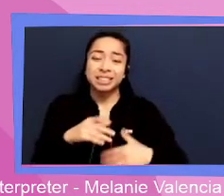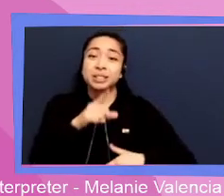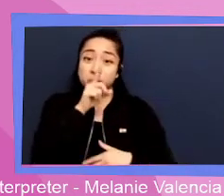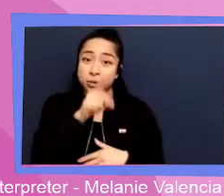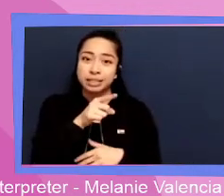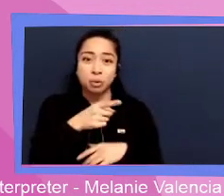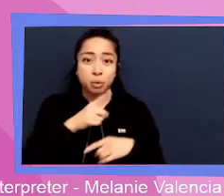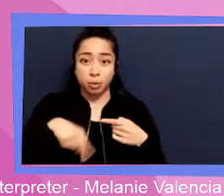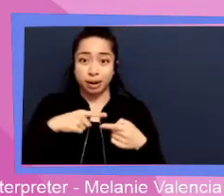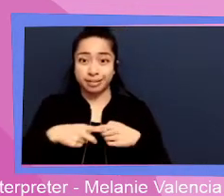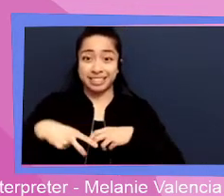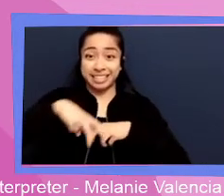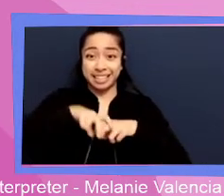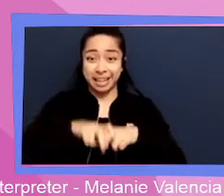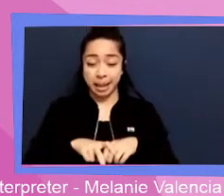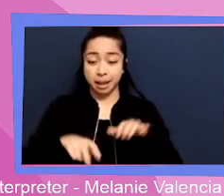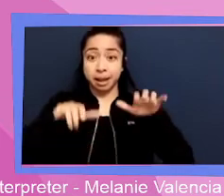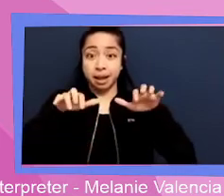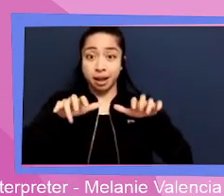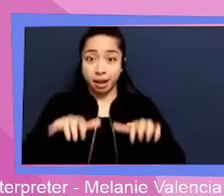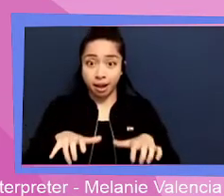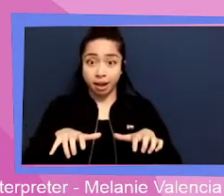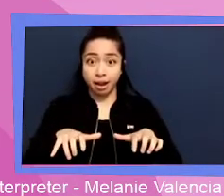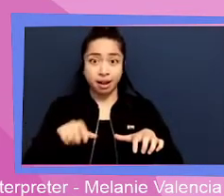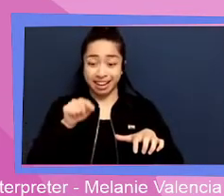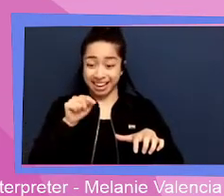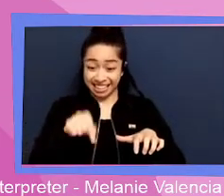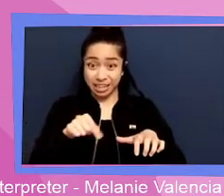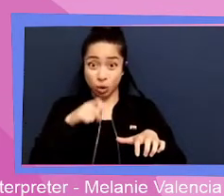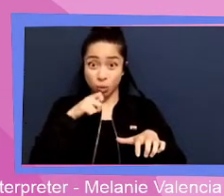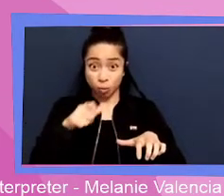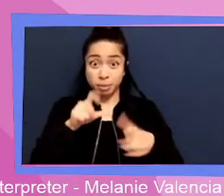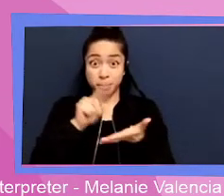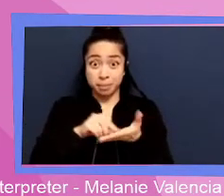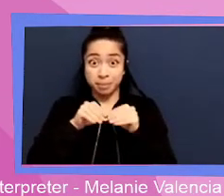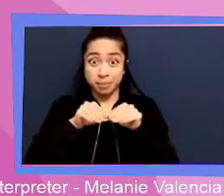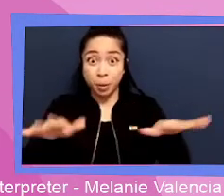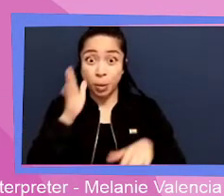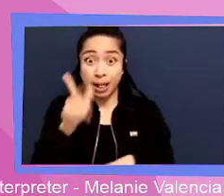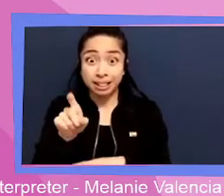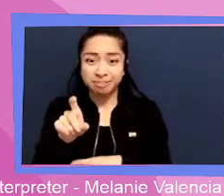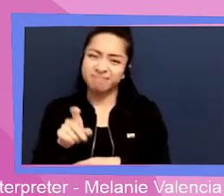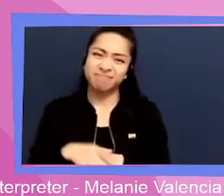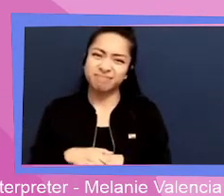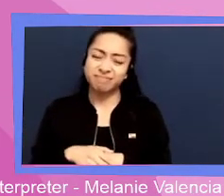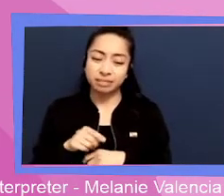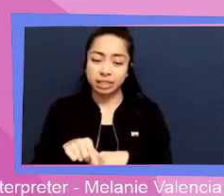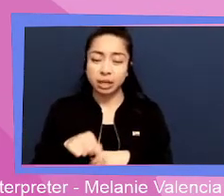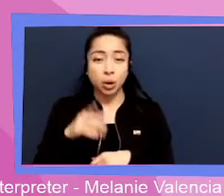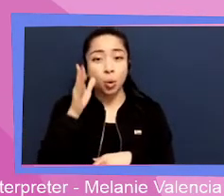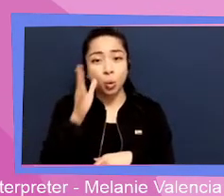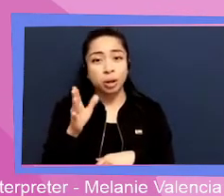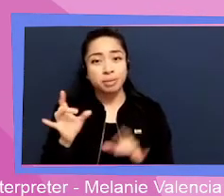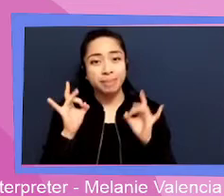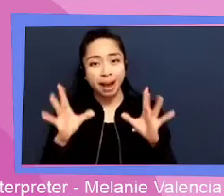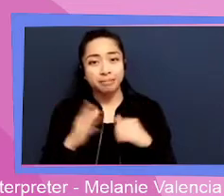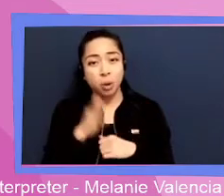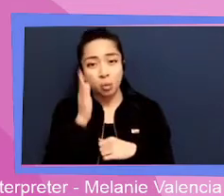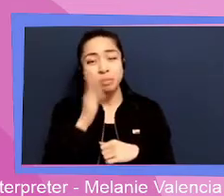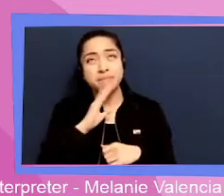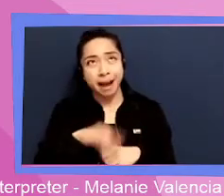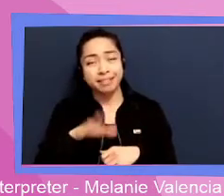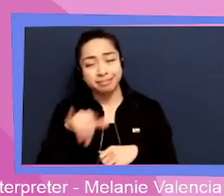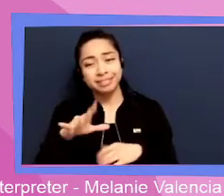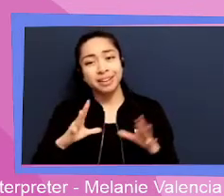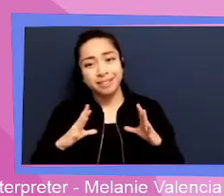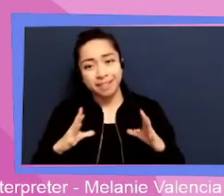down and you write a word, you're not going to write the next masterpiece. It's going to be shit. And that is totally fine. Just